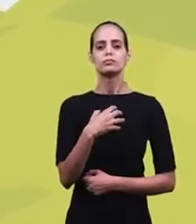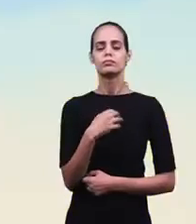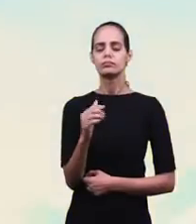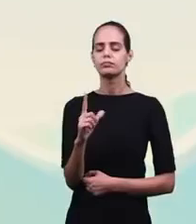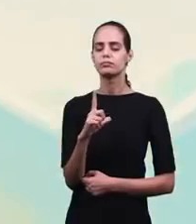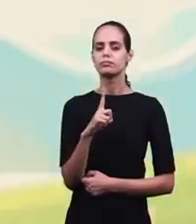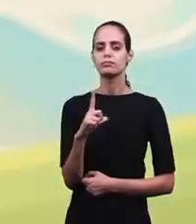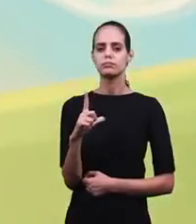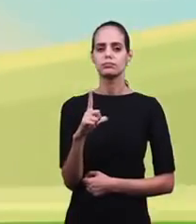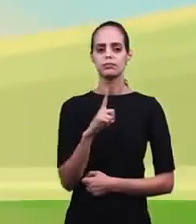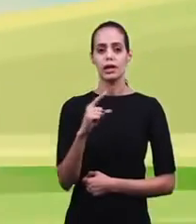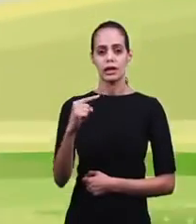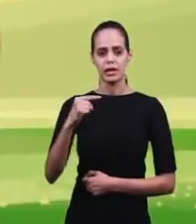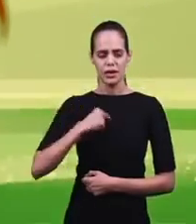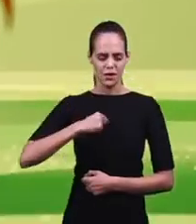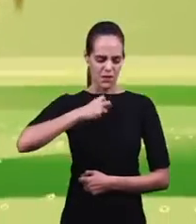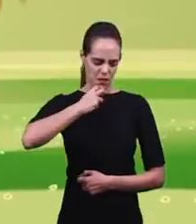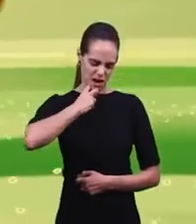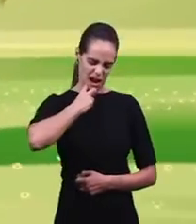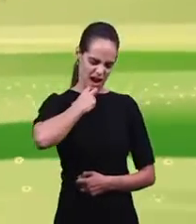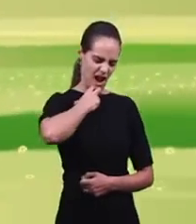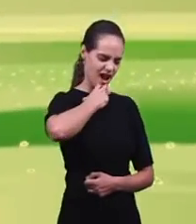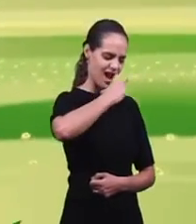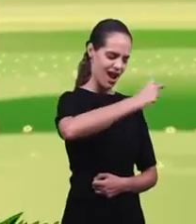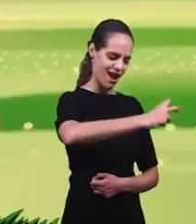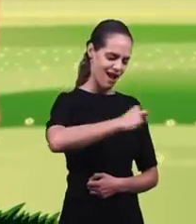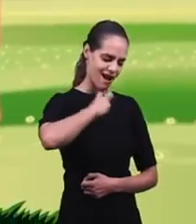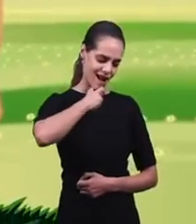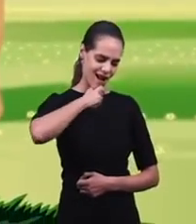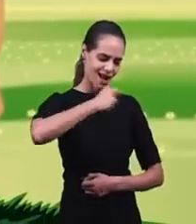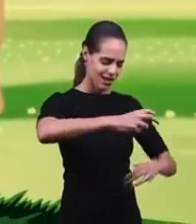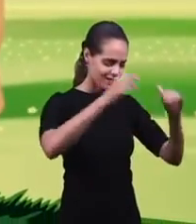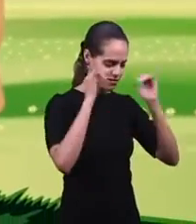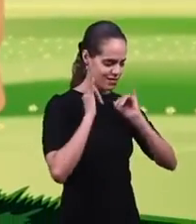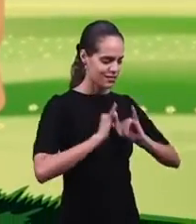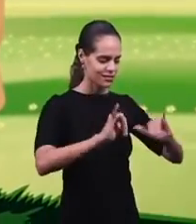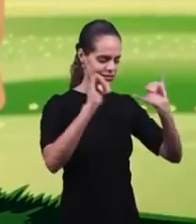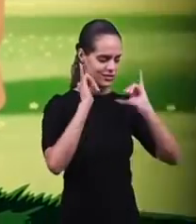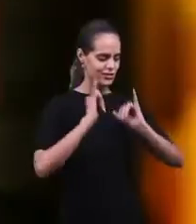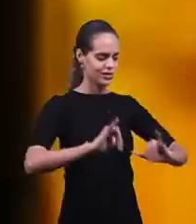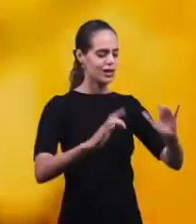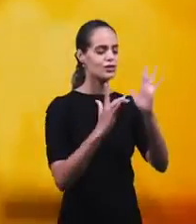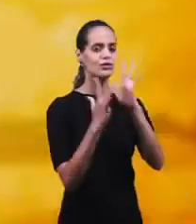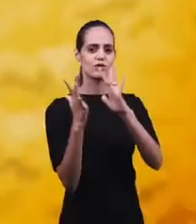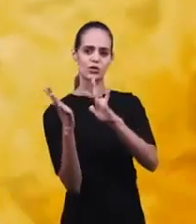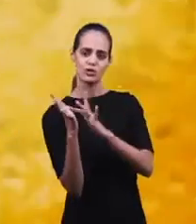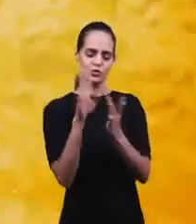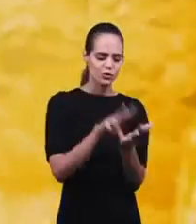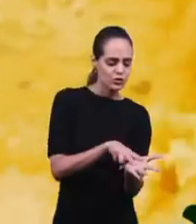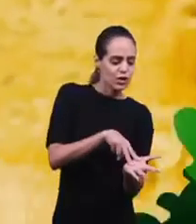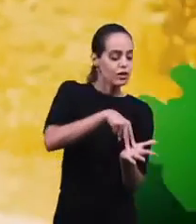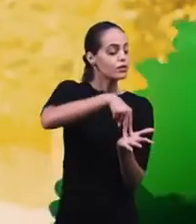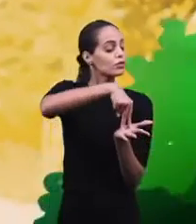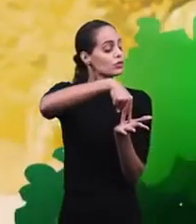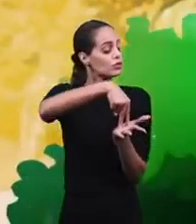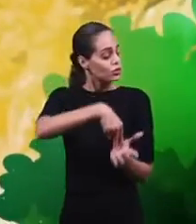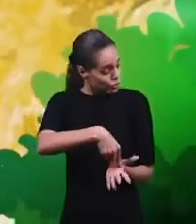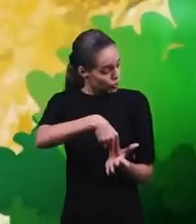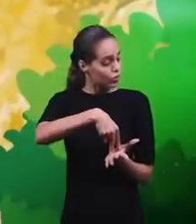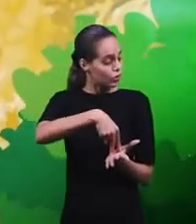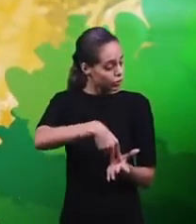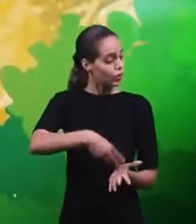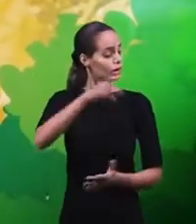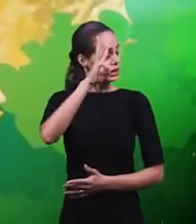seguro. Quero proclamar em alta voz: Jesus